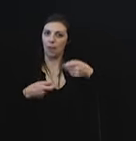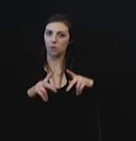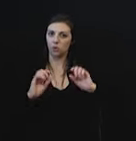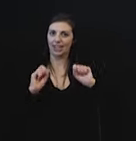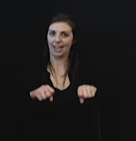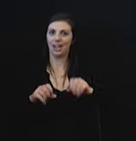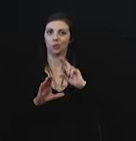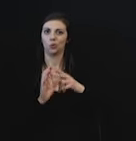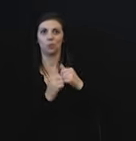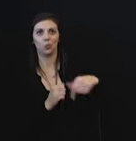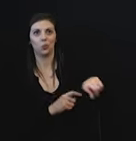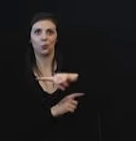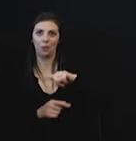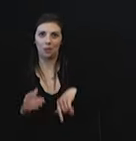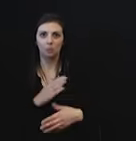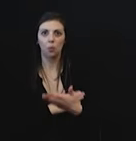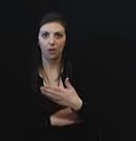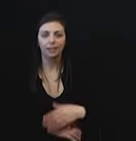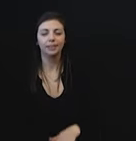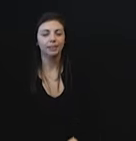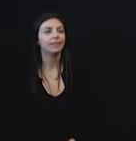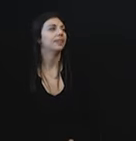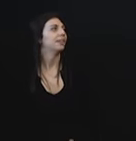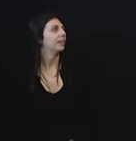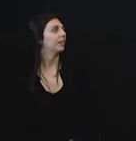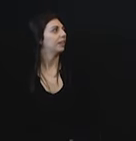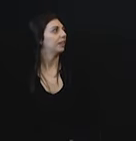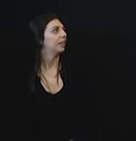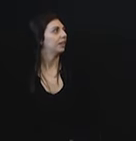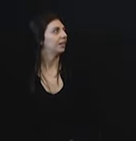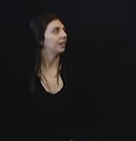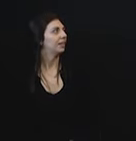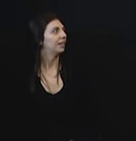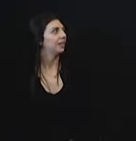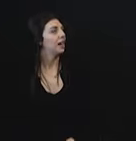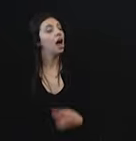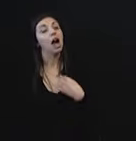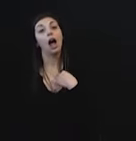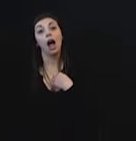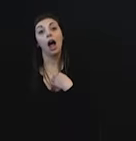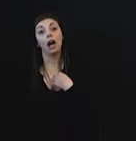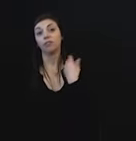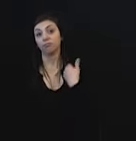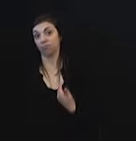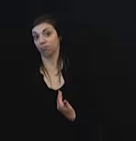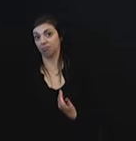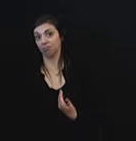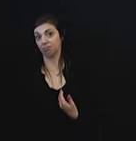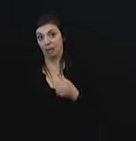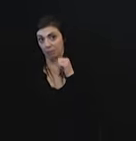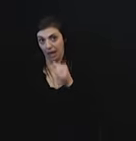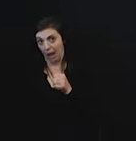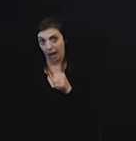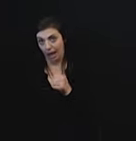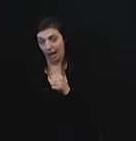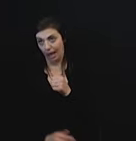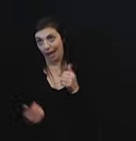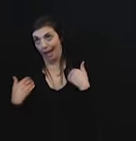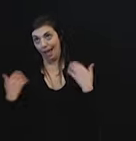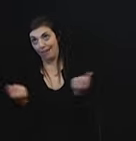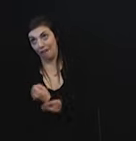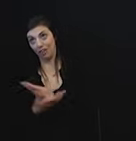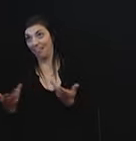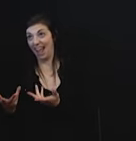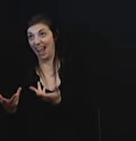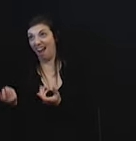this morning. I don't come to you as someone who has it all figured out, and I come to you as someone who is a sinner saved